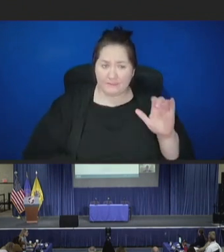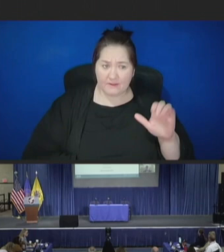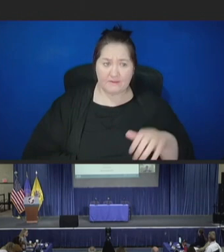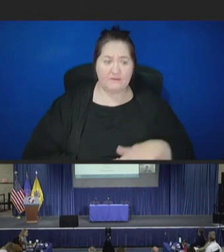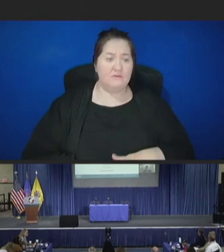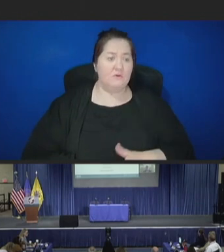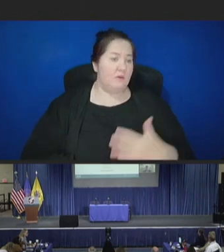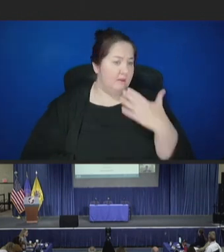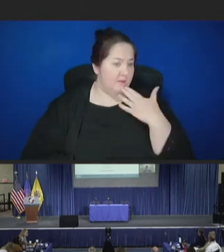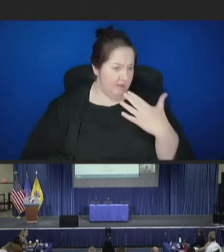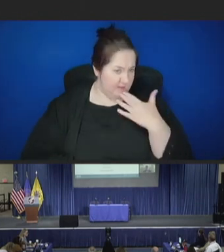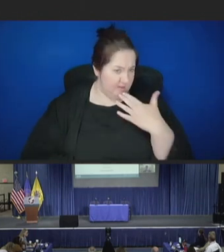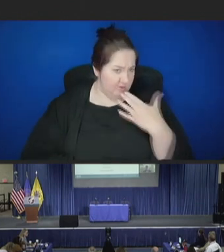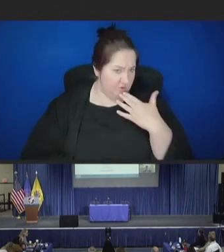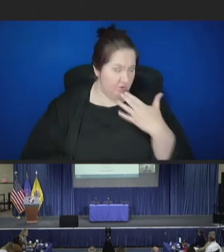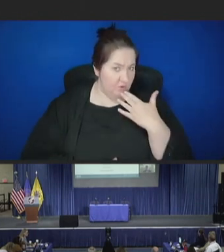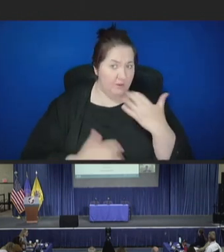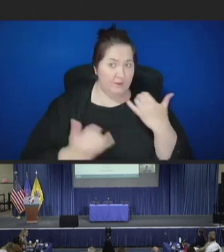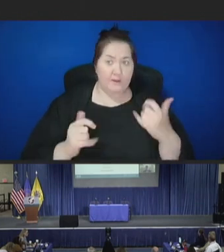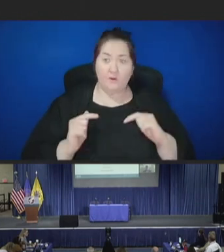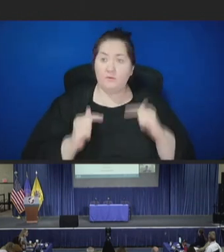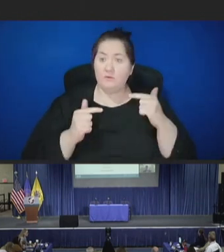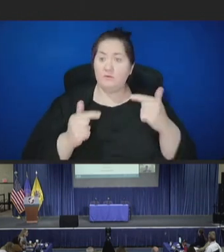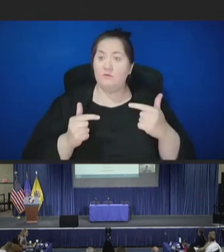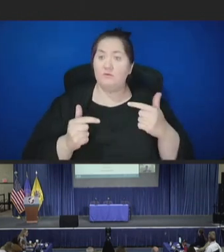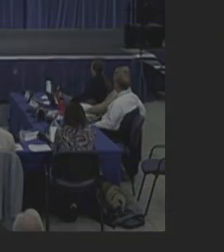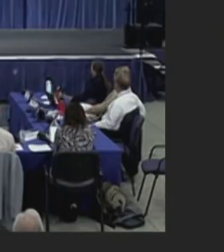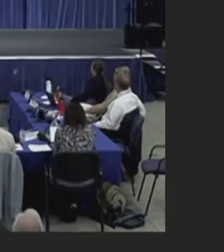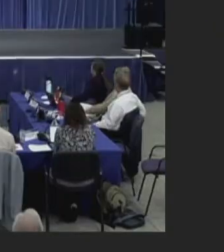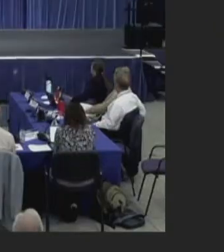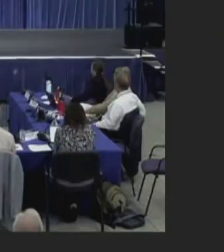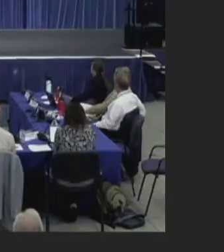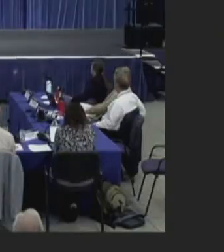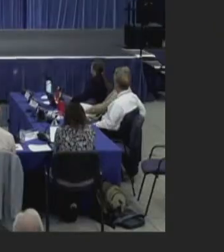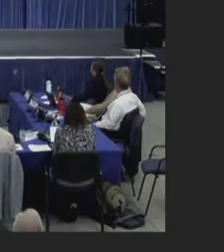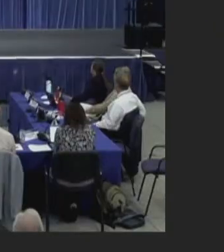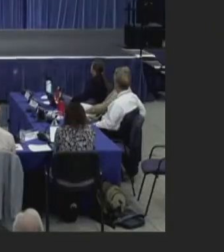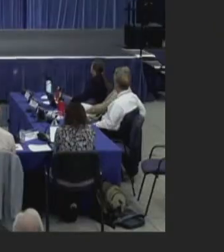for your attention and turn it over to my colleagues at Scripps.